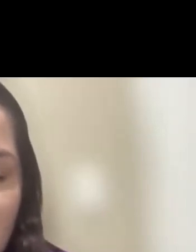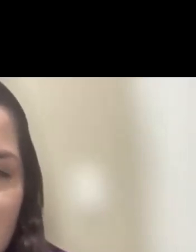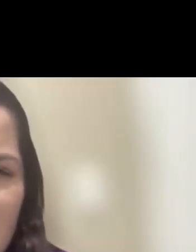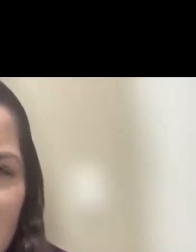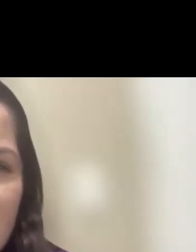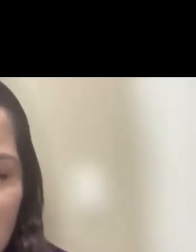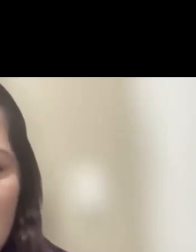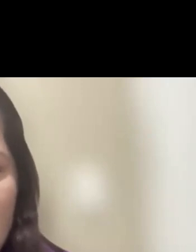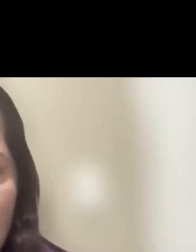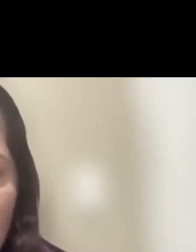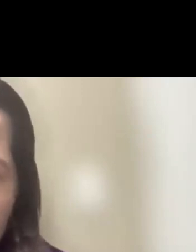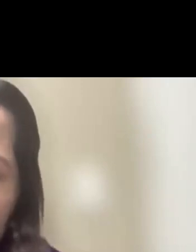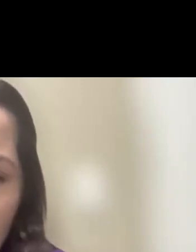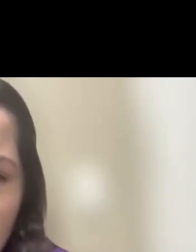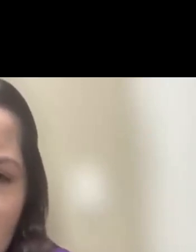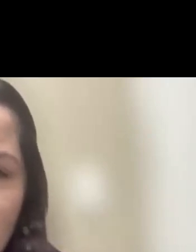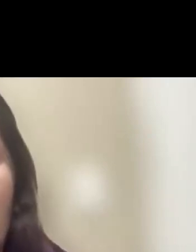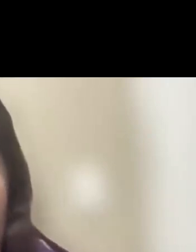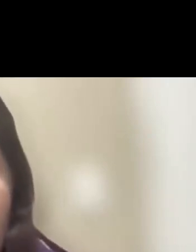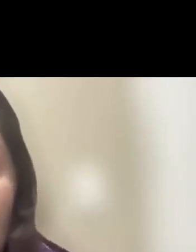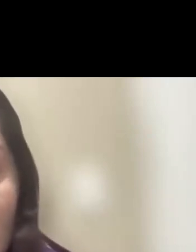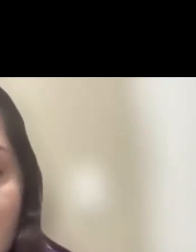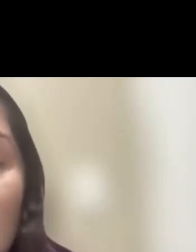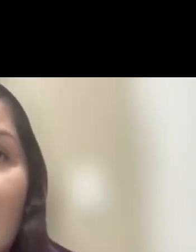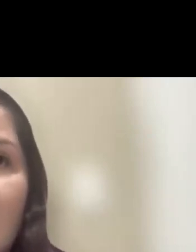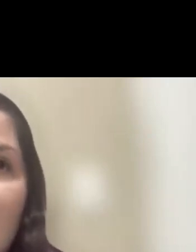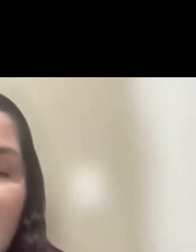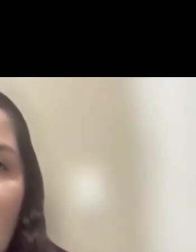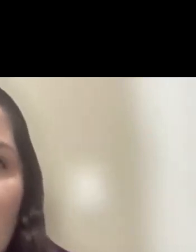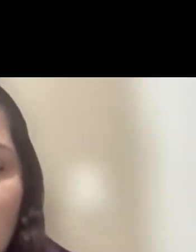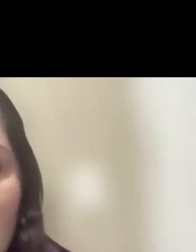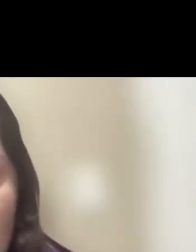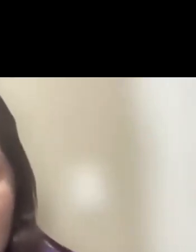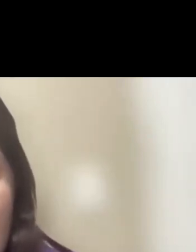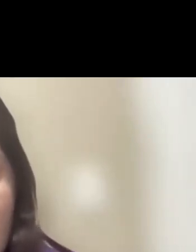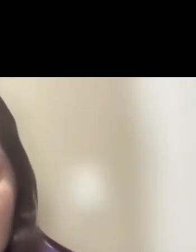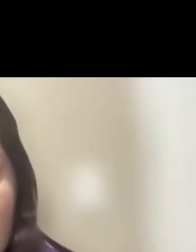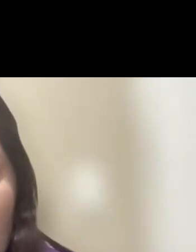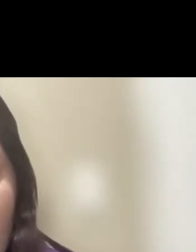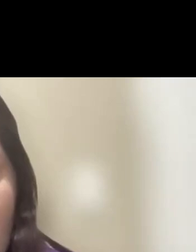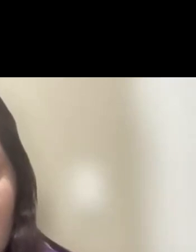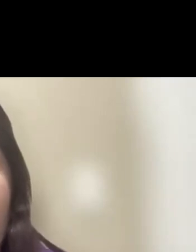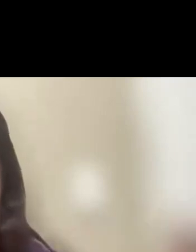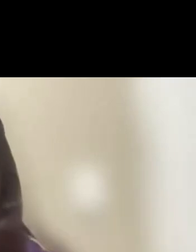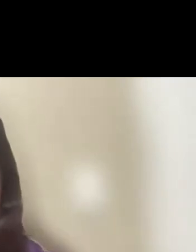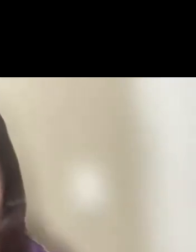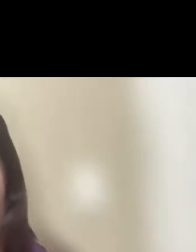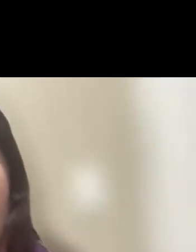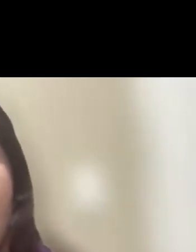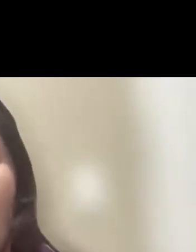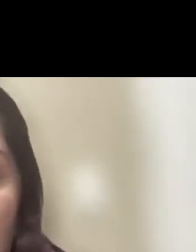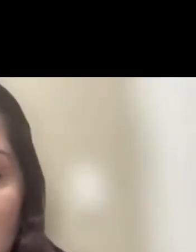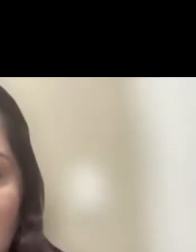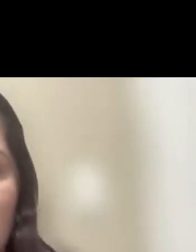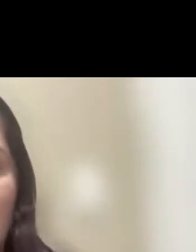doctor kind of dismissed the situation and told us he just needed to rest more. So I reported this back to his employer, and instead of working